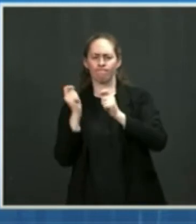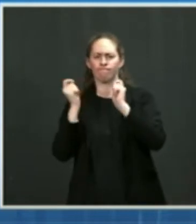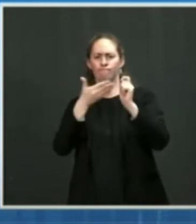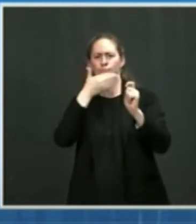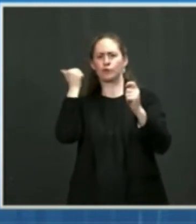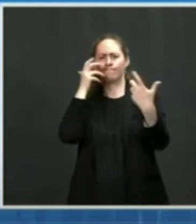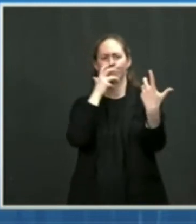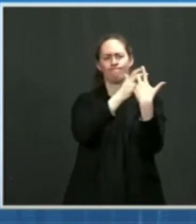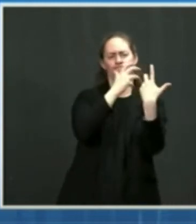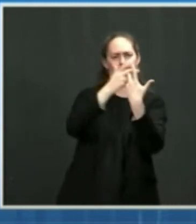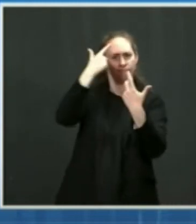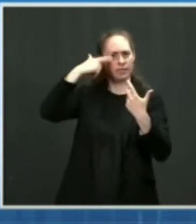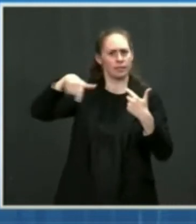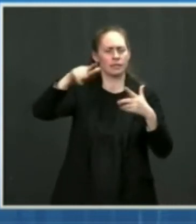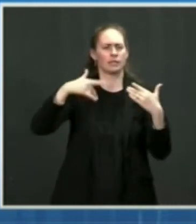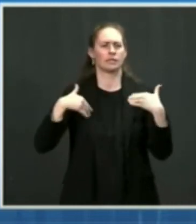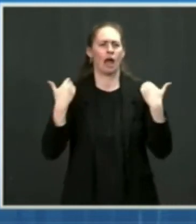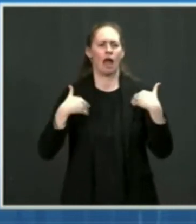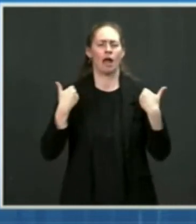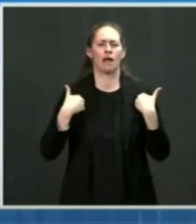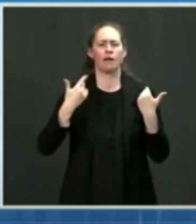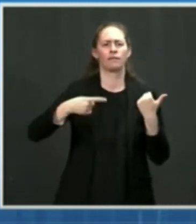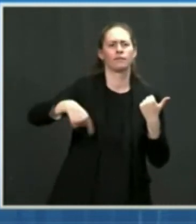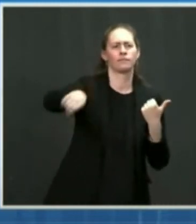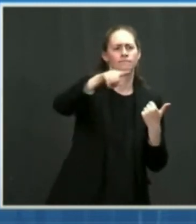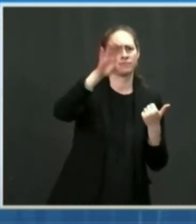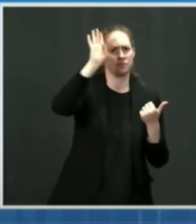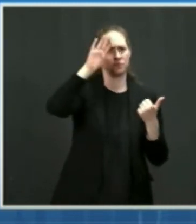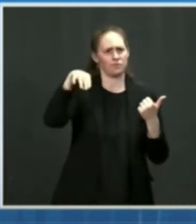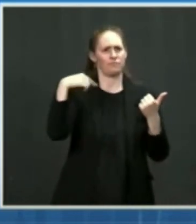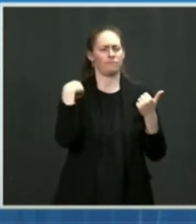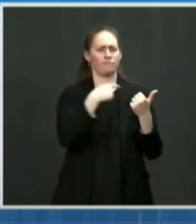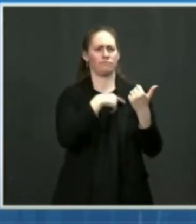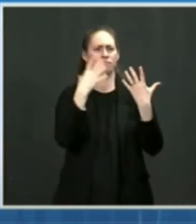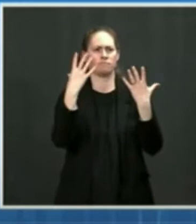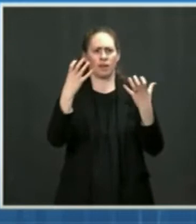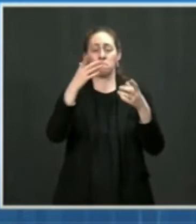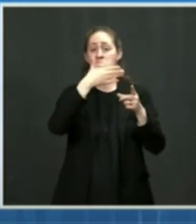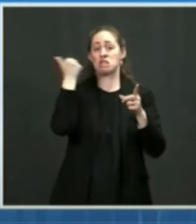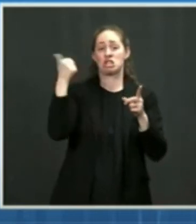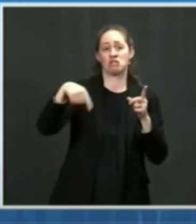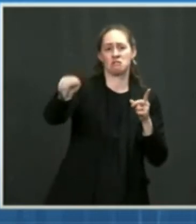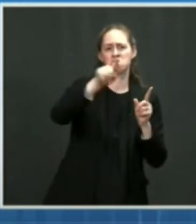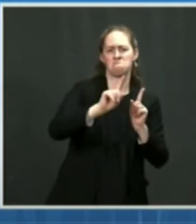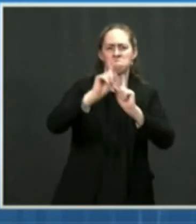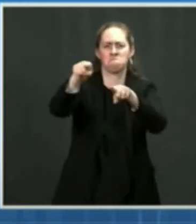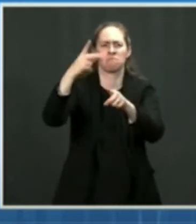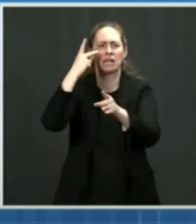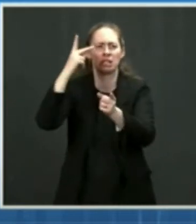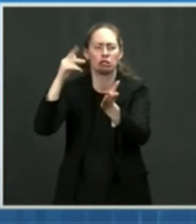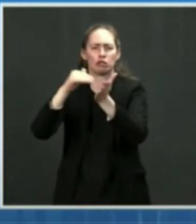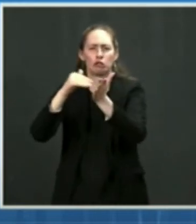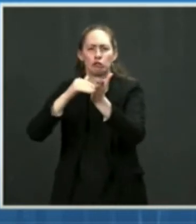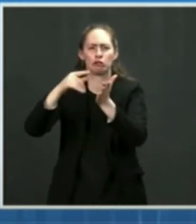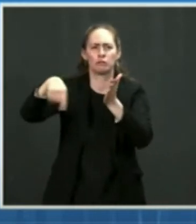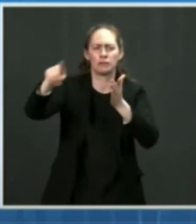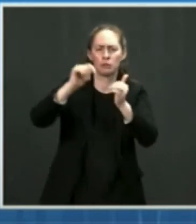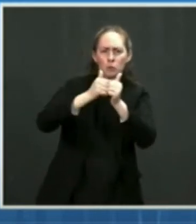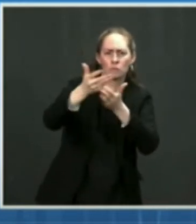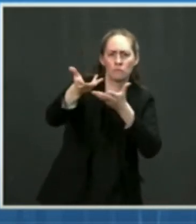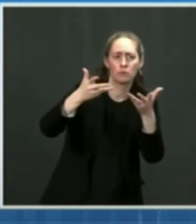them and their parents would like to see these vaccines in pediatricians' offices, and we've actively been doing outreach with them to make sure that it's available in those